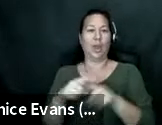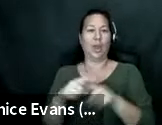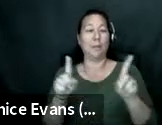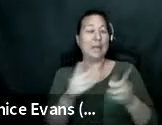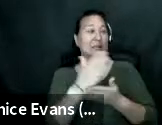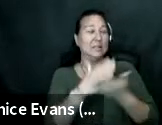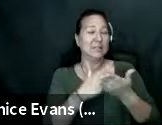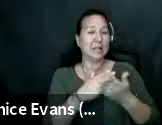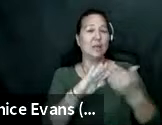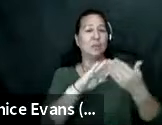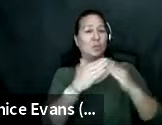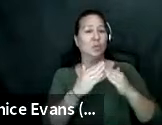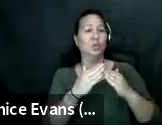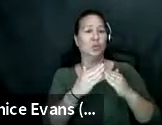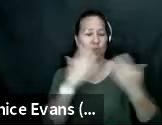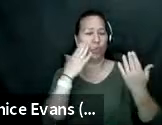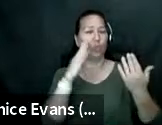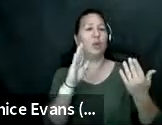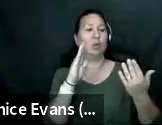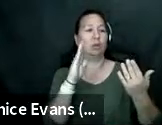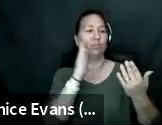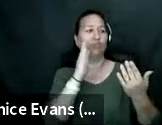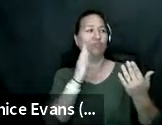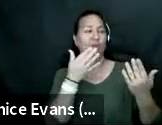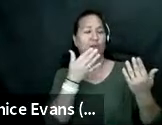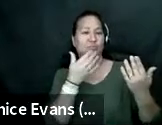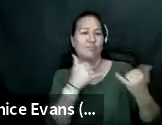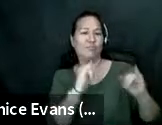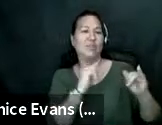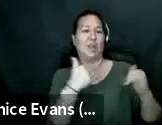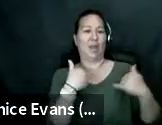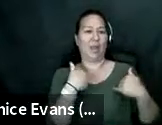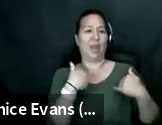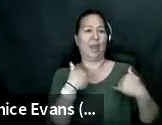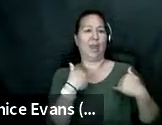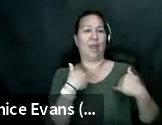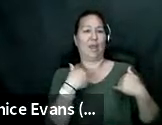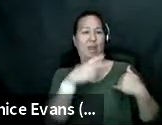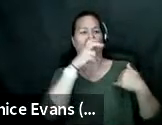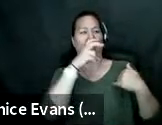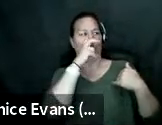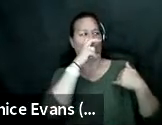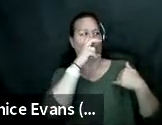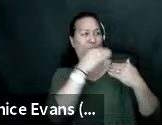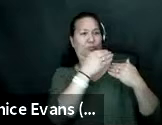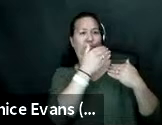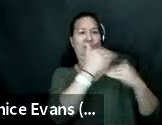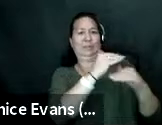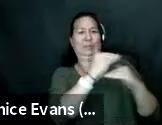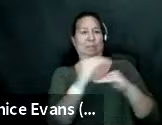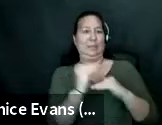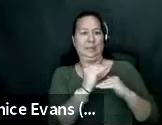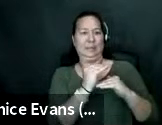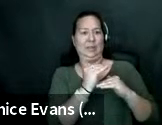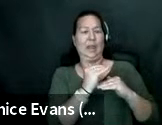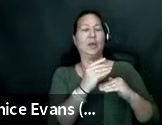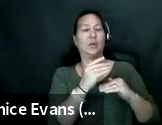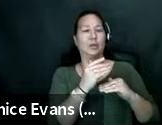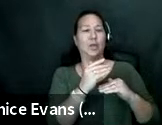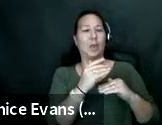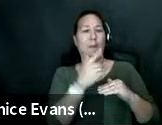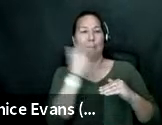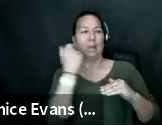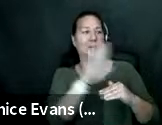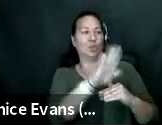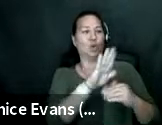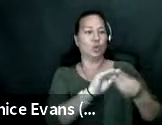restrictions, some of which will be due to the requirements of the state, as I mentioned, or others may